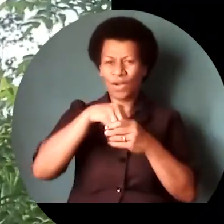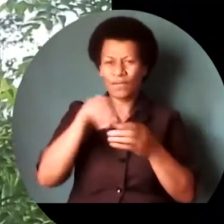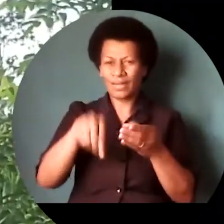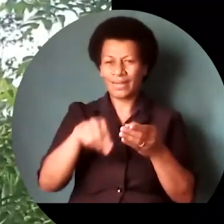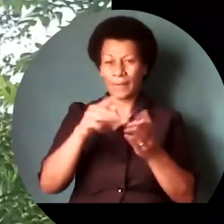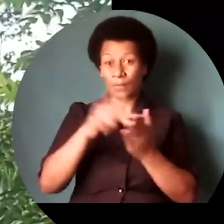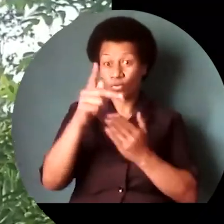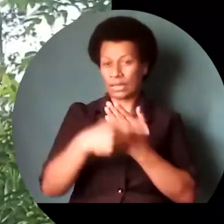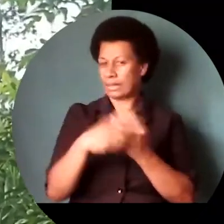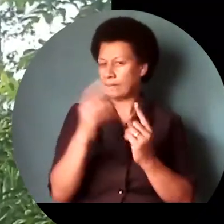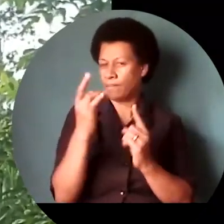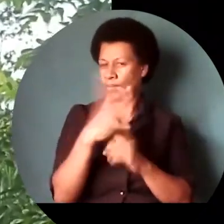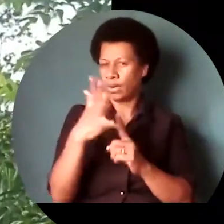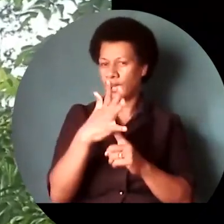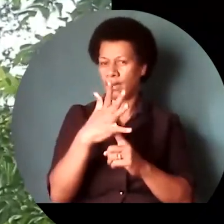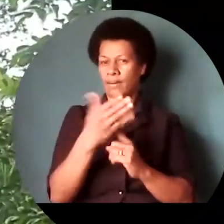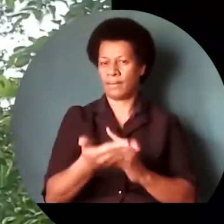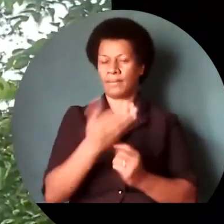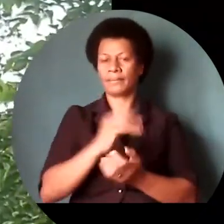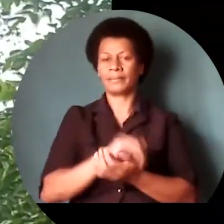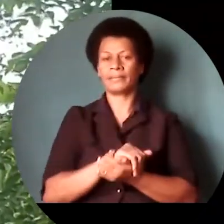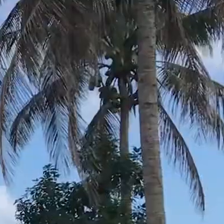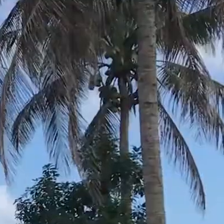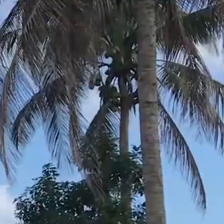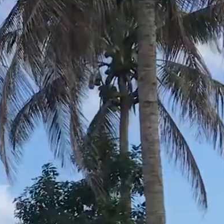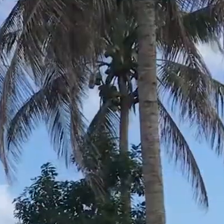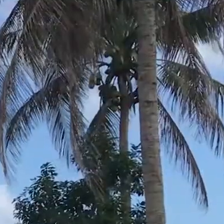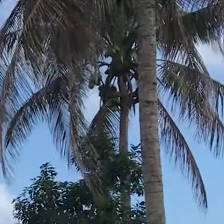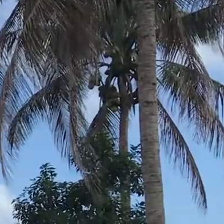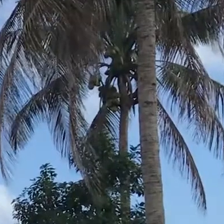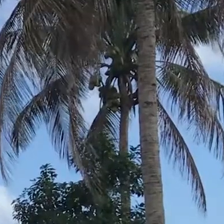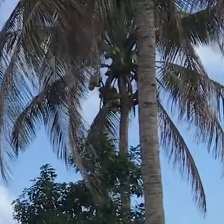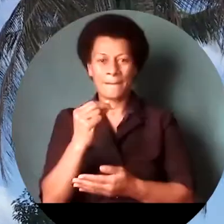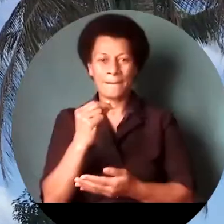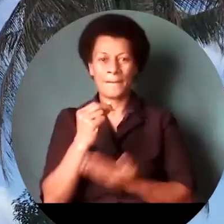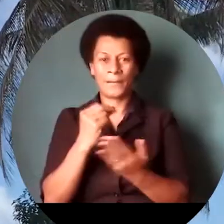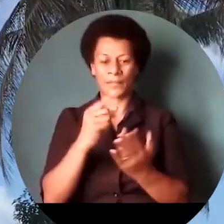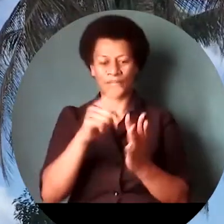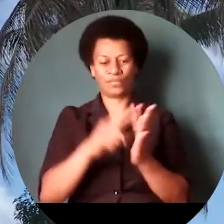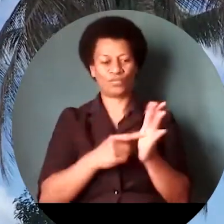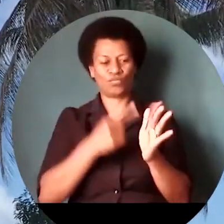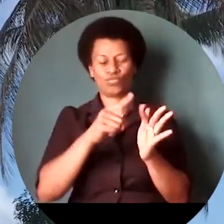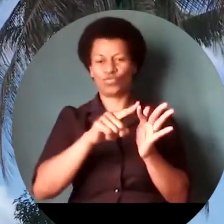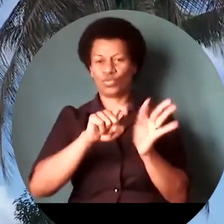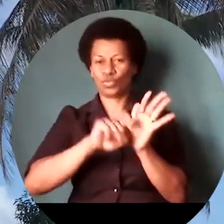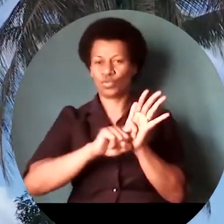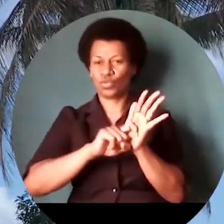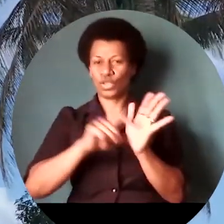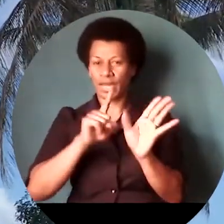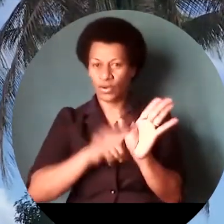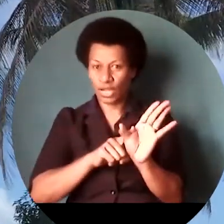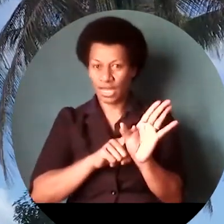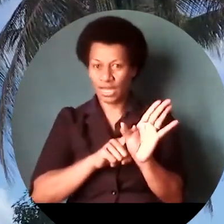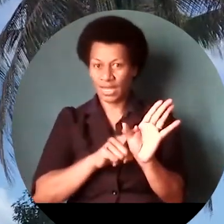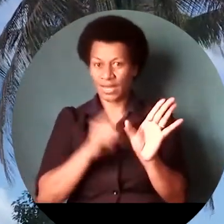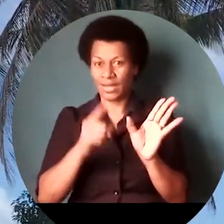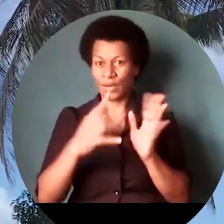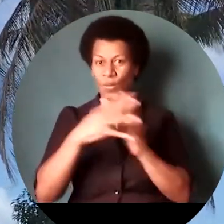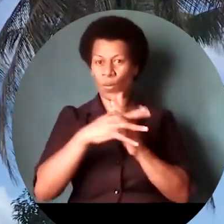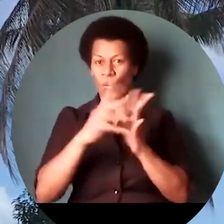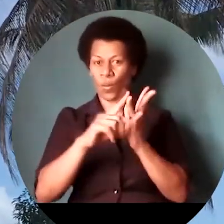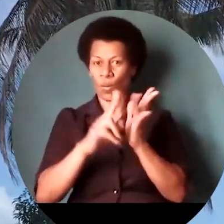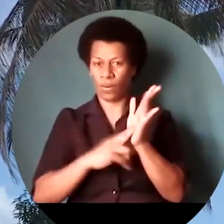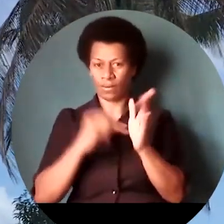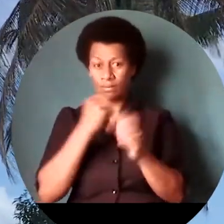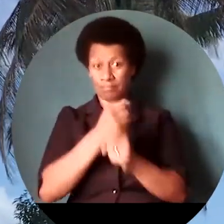engagement is crucial in our PARG. Vinaka. Mula Vinaka. My name is Jerry Wong.